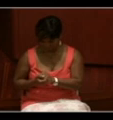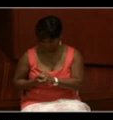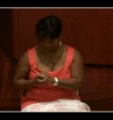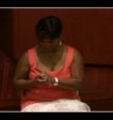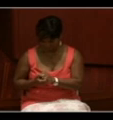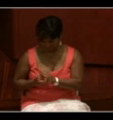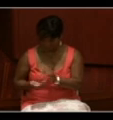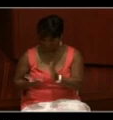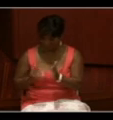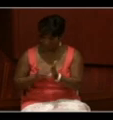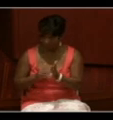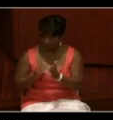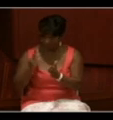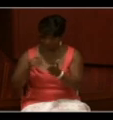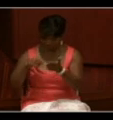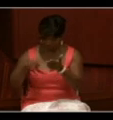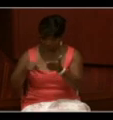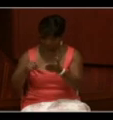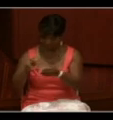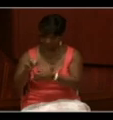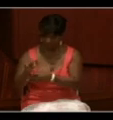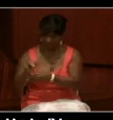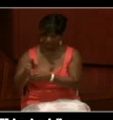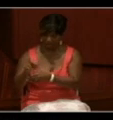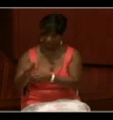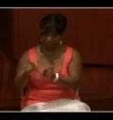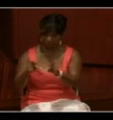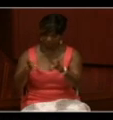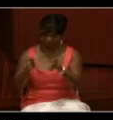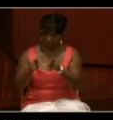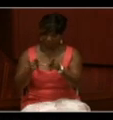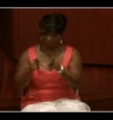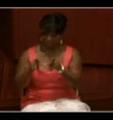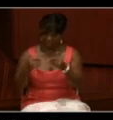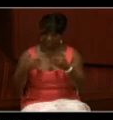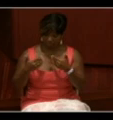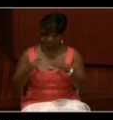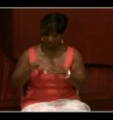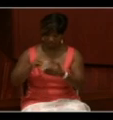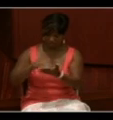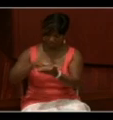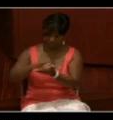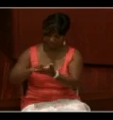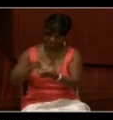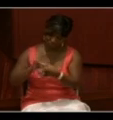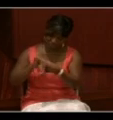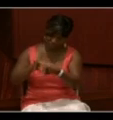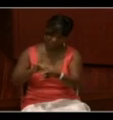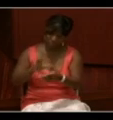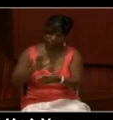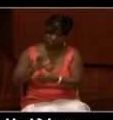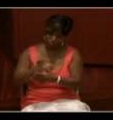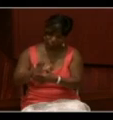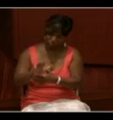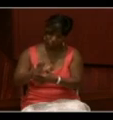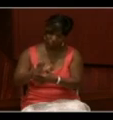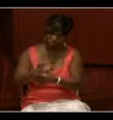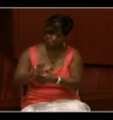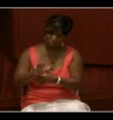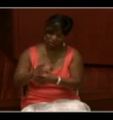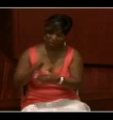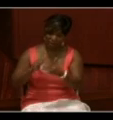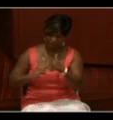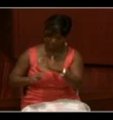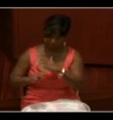So again, you'll check with the National Archives facility that has the records that relate to your particular